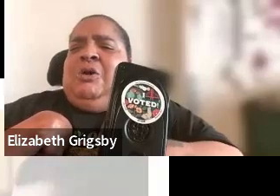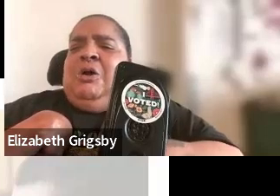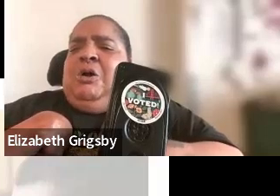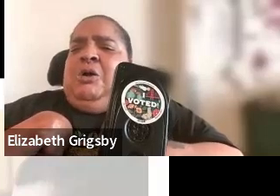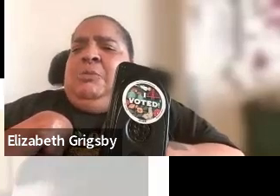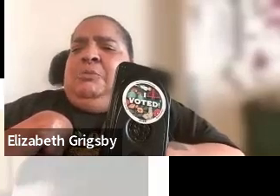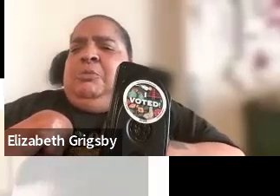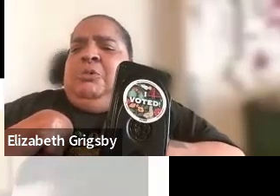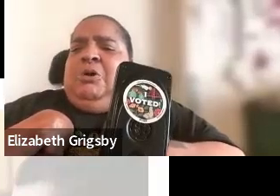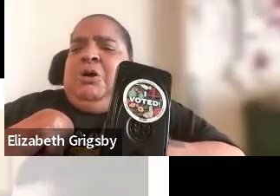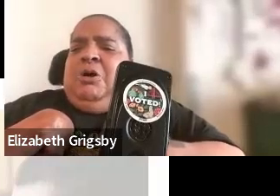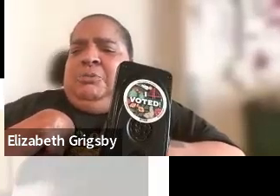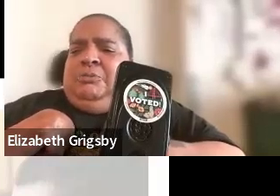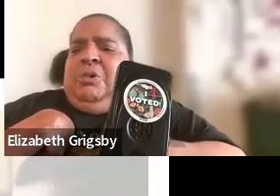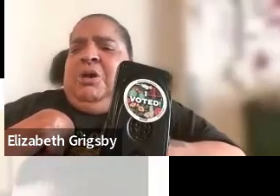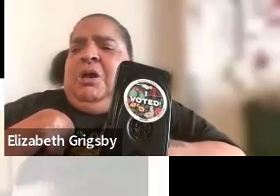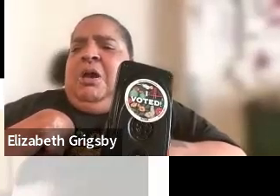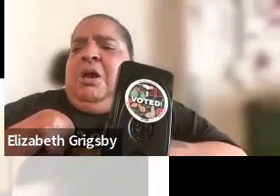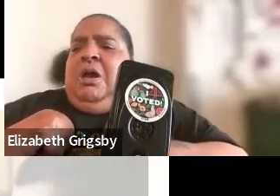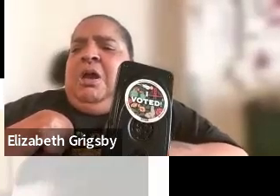cause more harm.